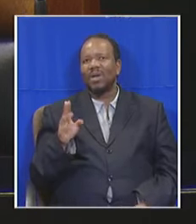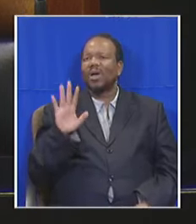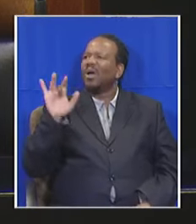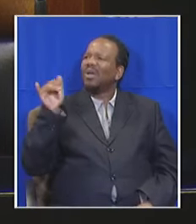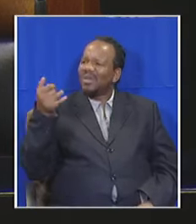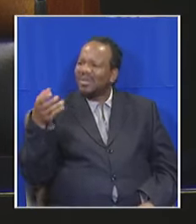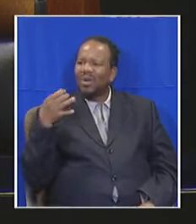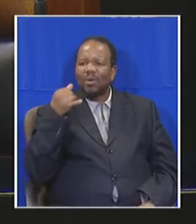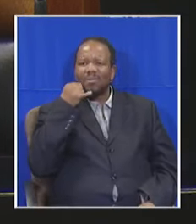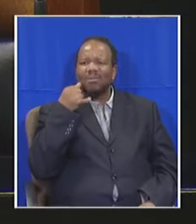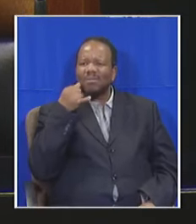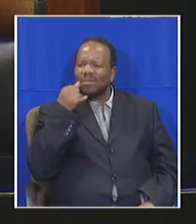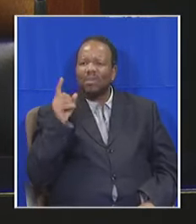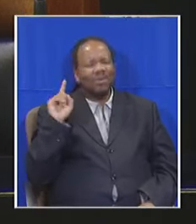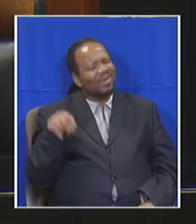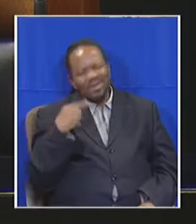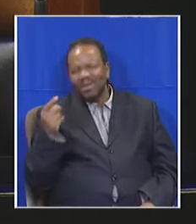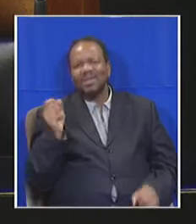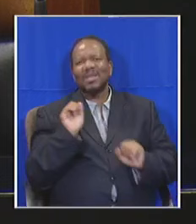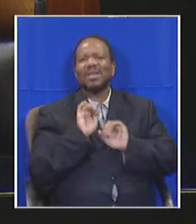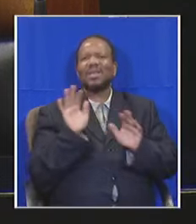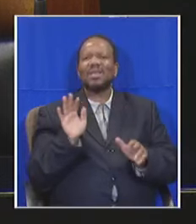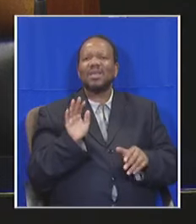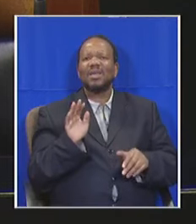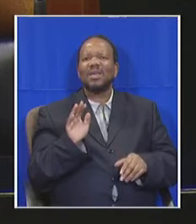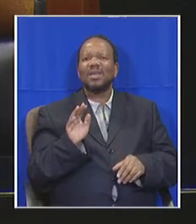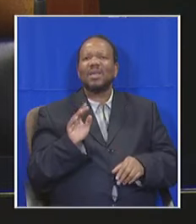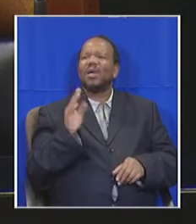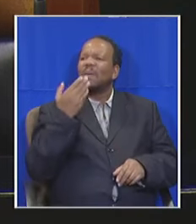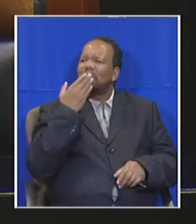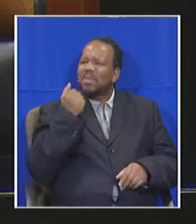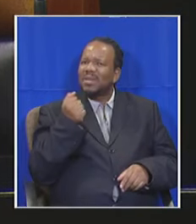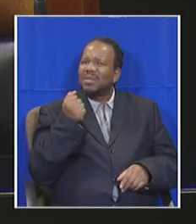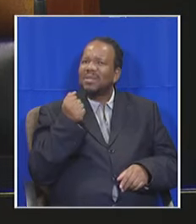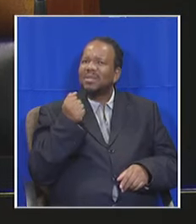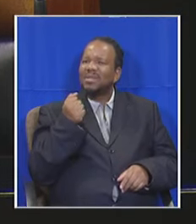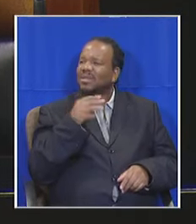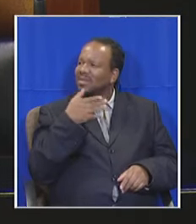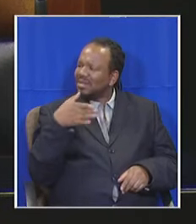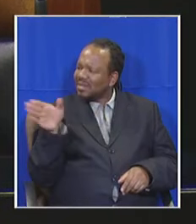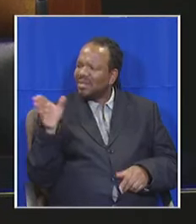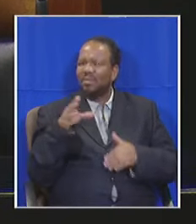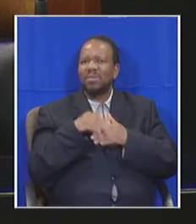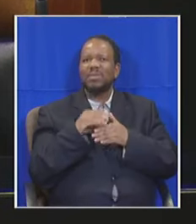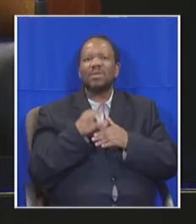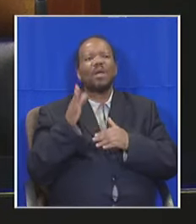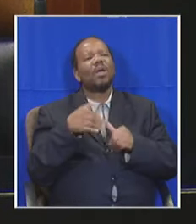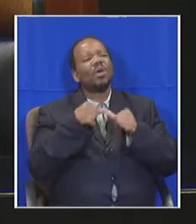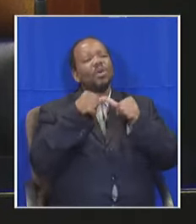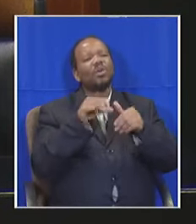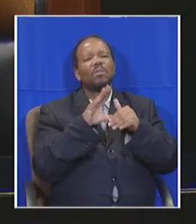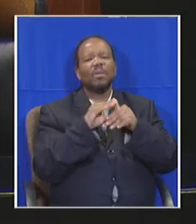house. It's quite clear, and I'll ask the whips of the day to please address the member. Continue, Honorable